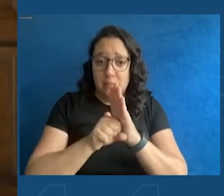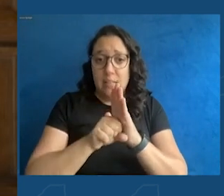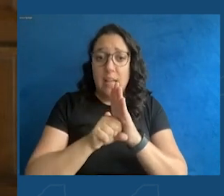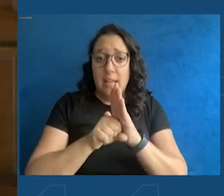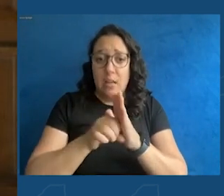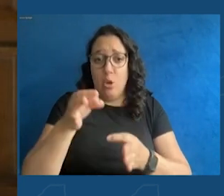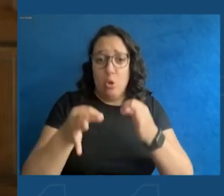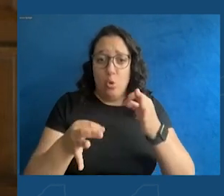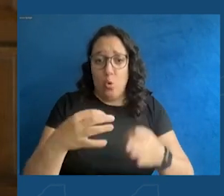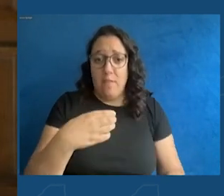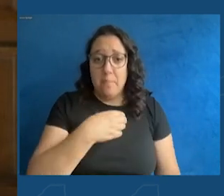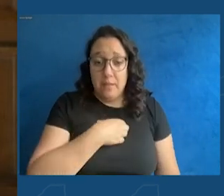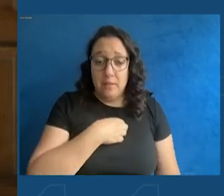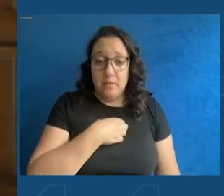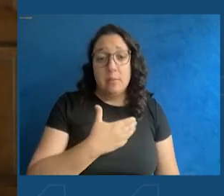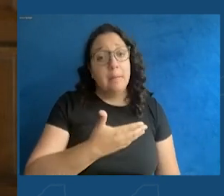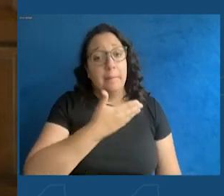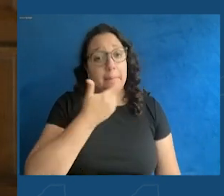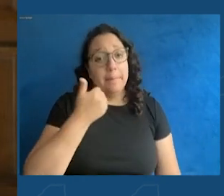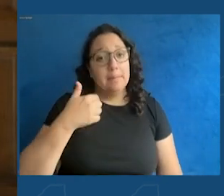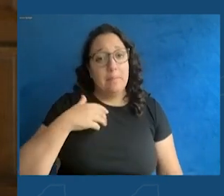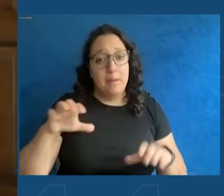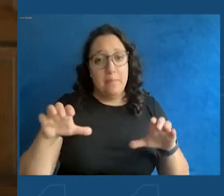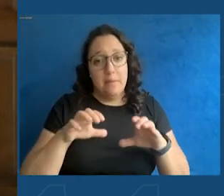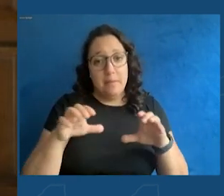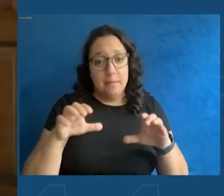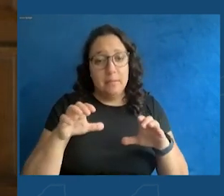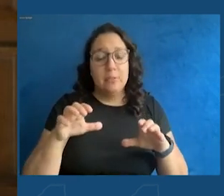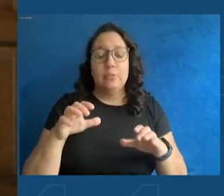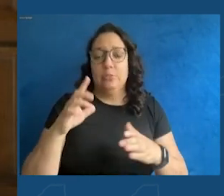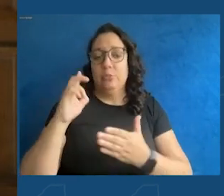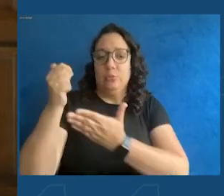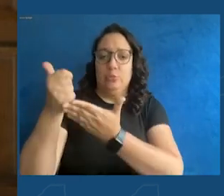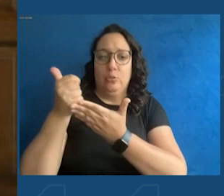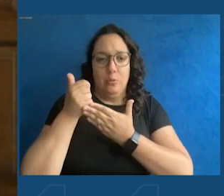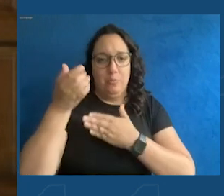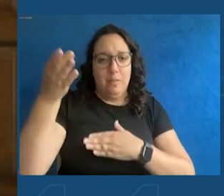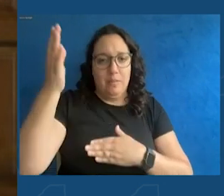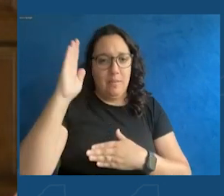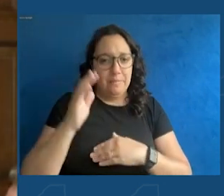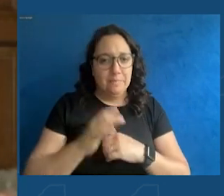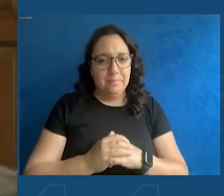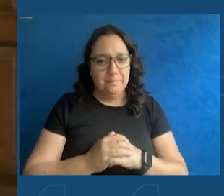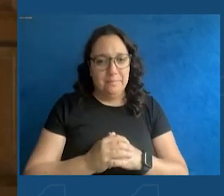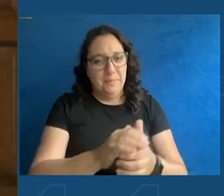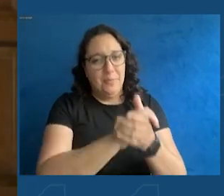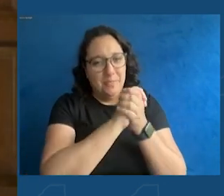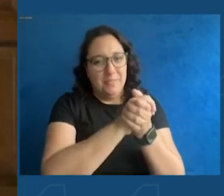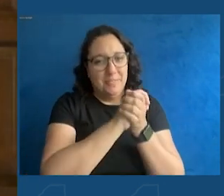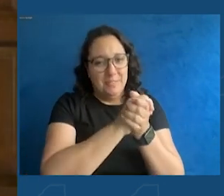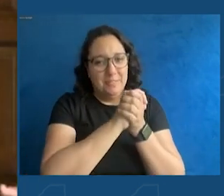abilities. to the best of my abilities. So help me God. So help me God. Congratulations. Thank you.